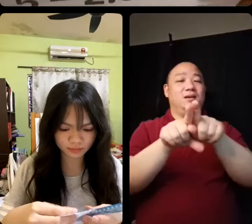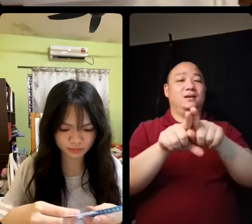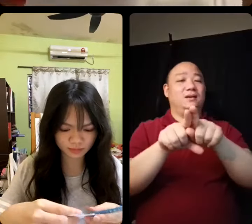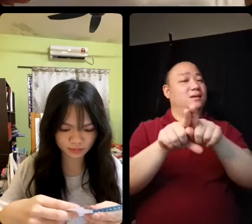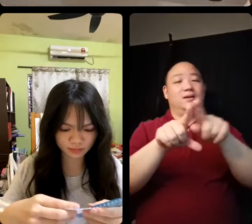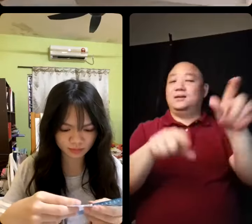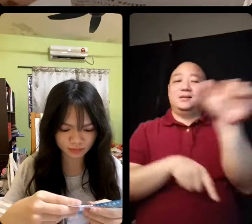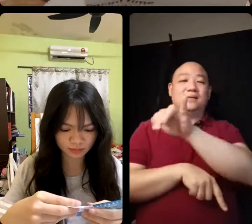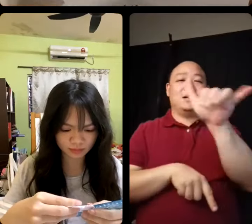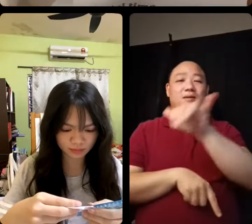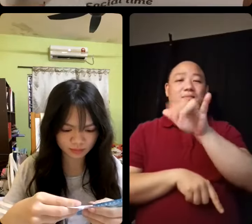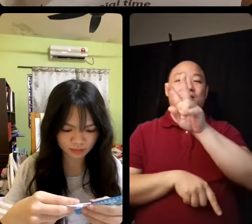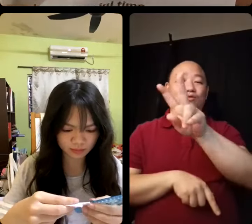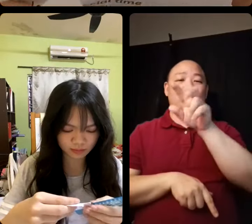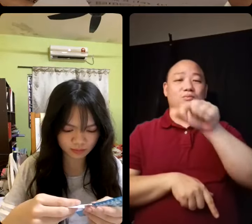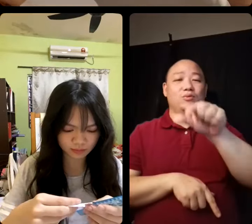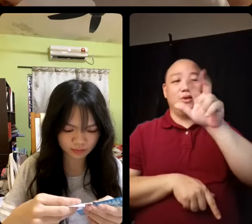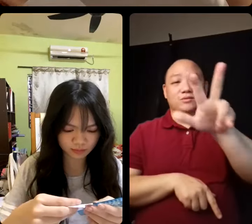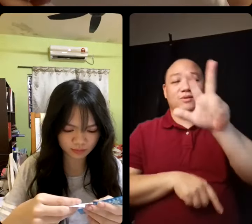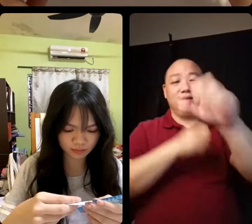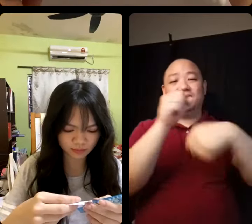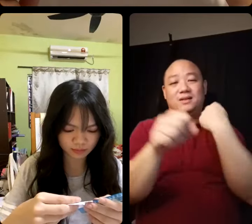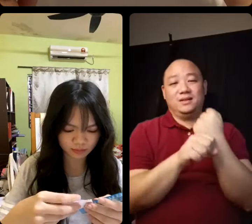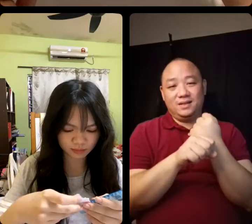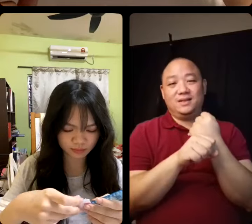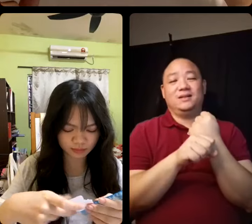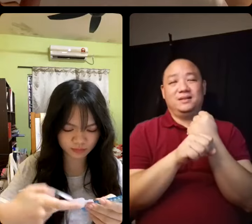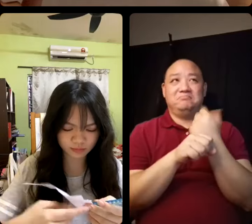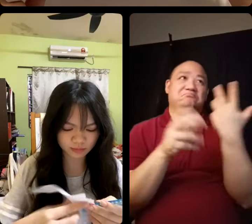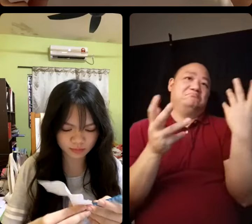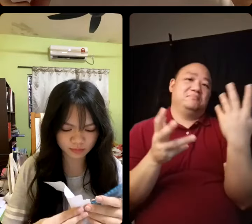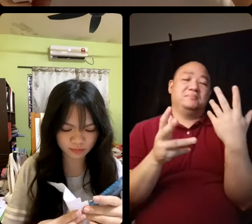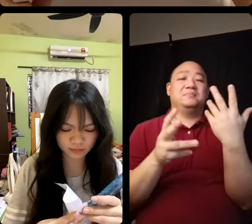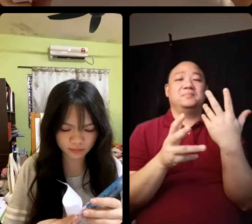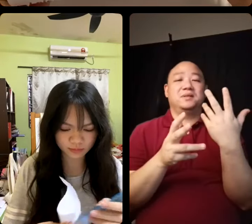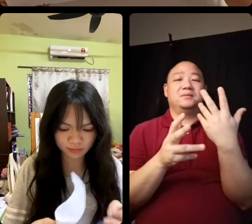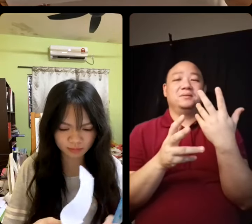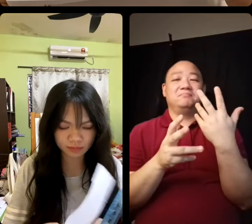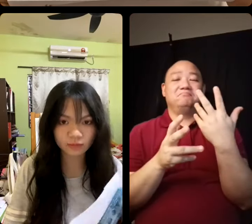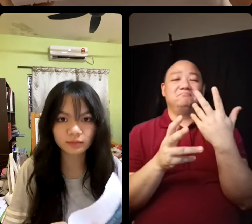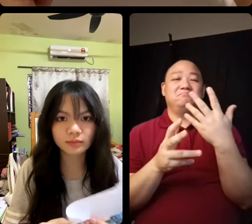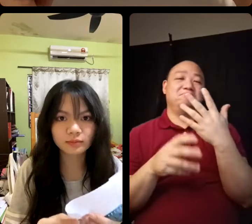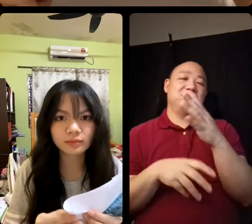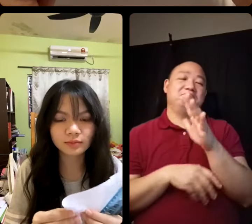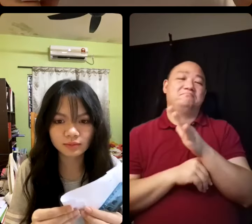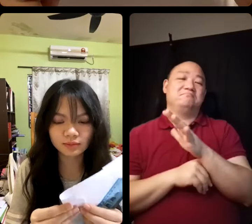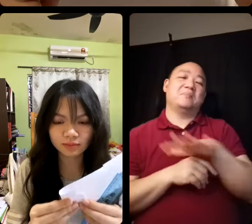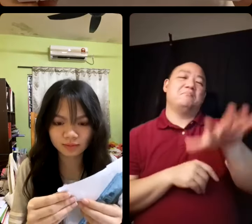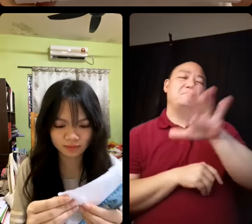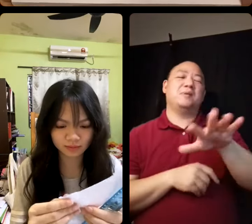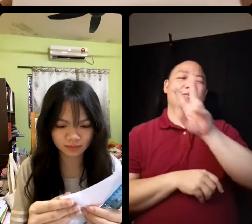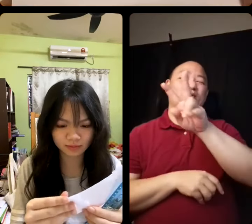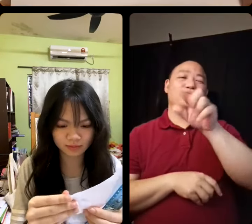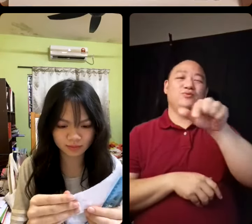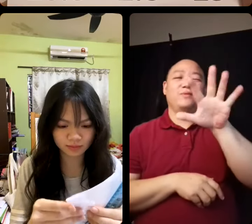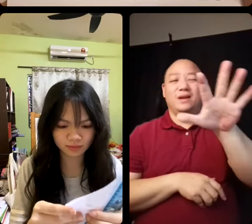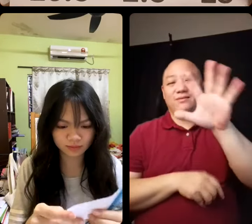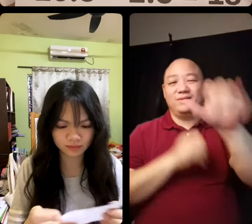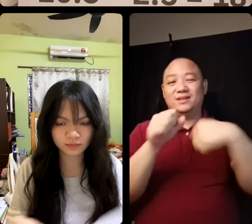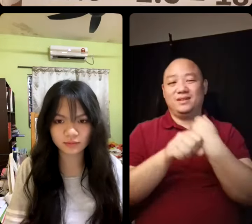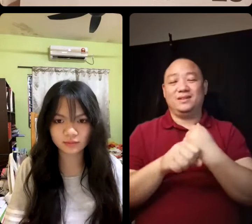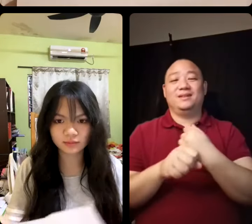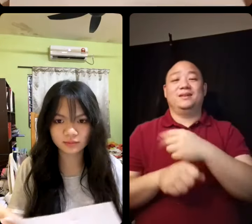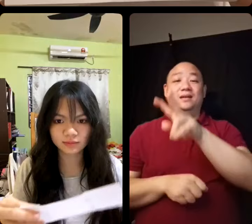pilih your baju ke apa ke. So, we are going to count 2.5 years. Easier for you to kira also. So, 20.5